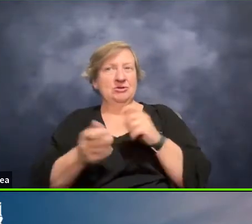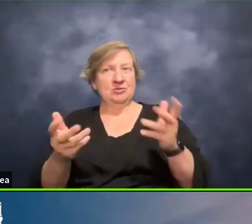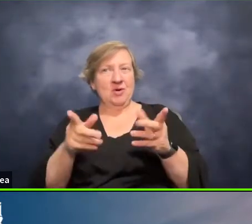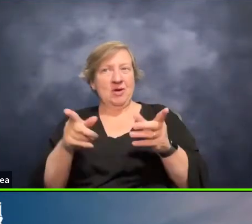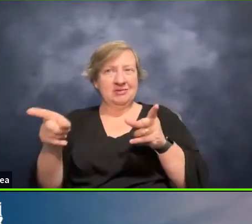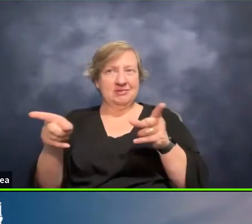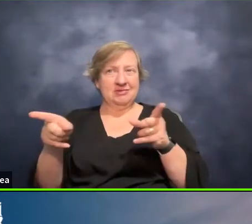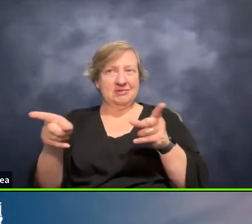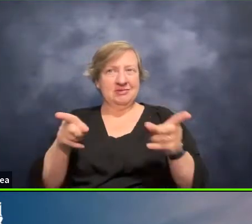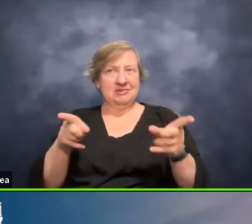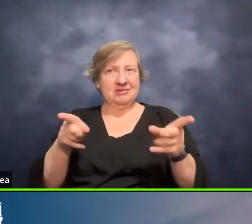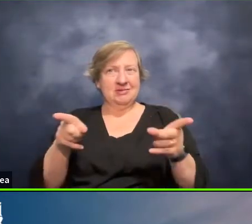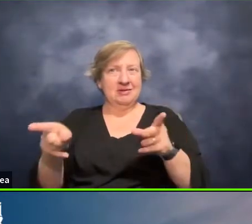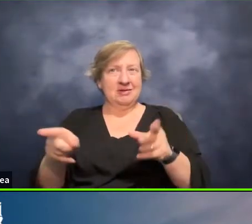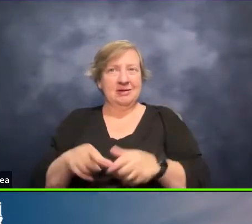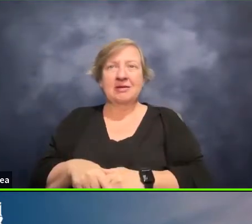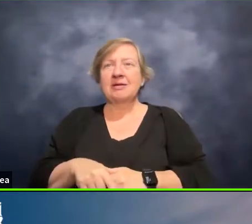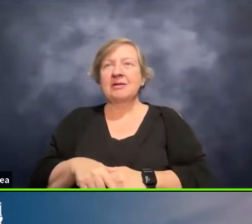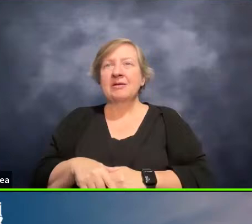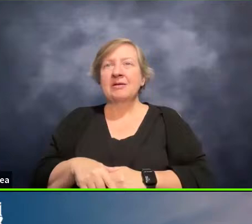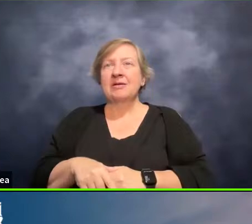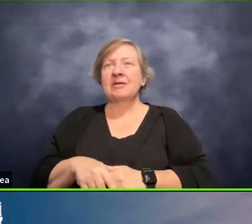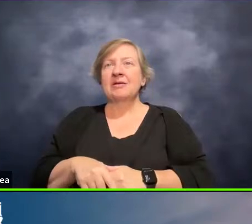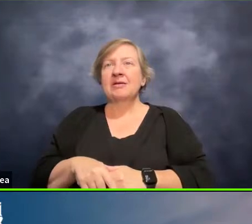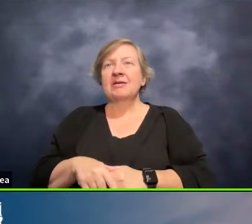I will Greg, leave that to Angela.